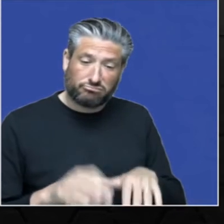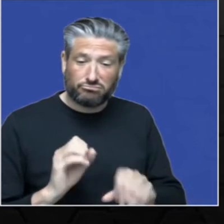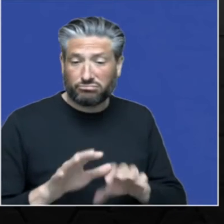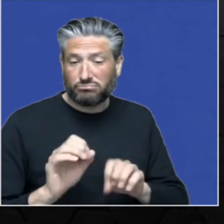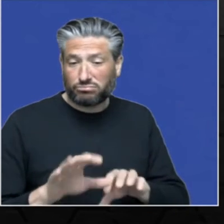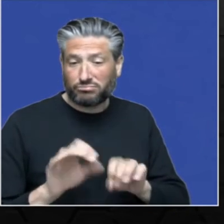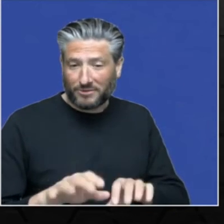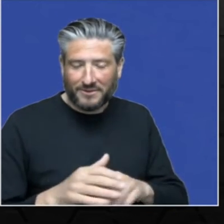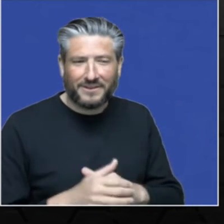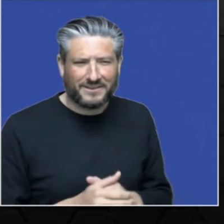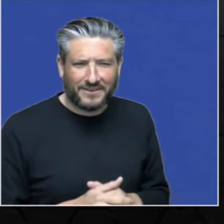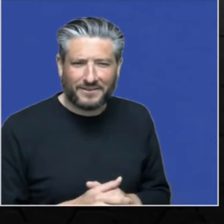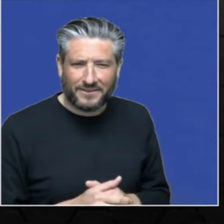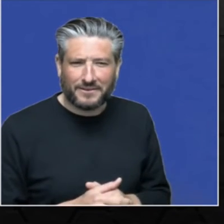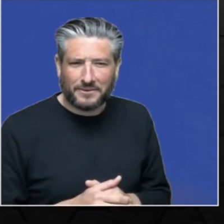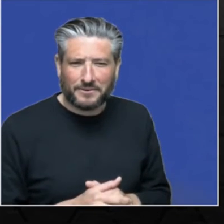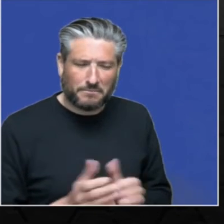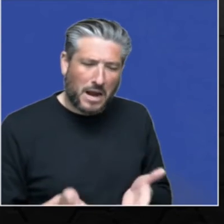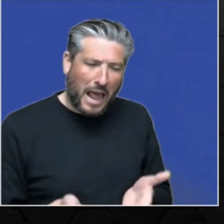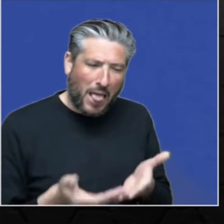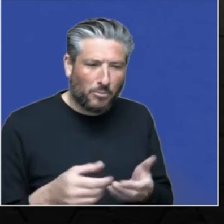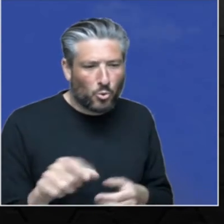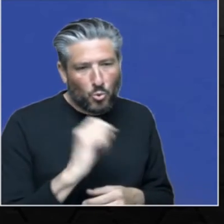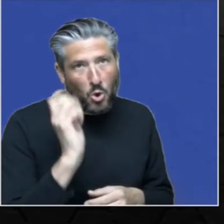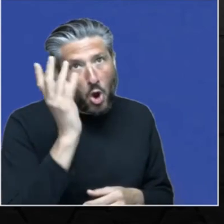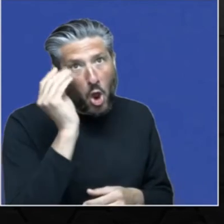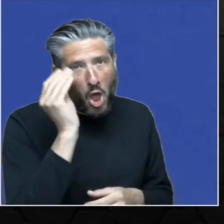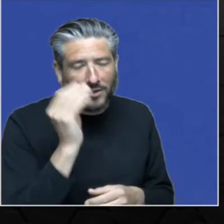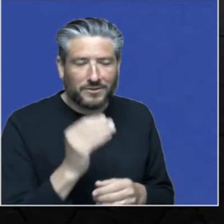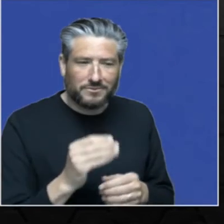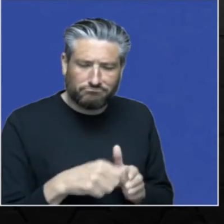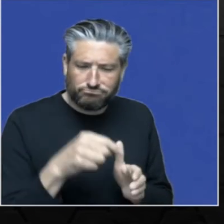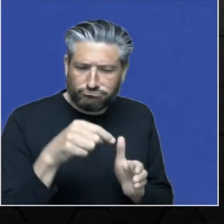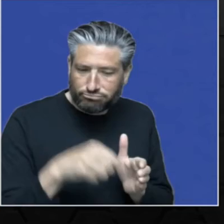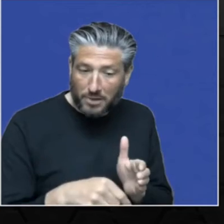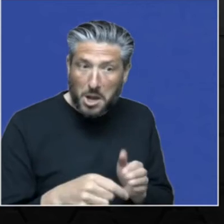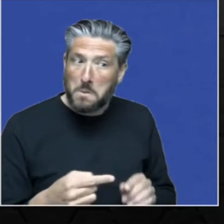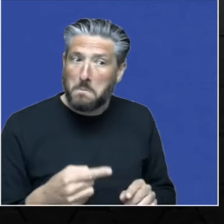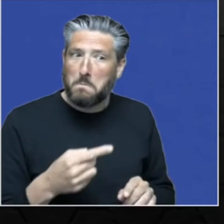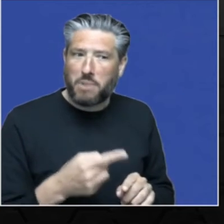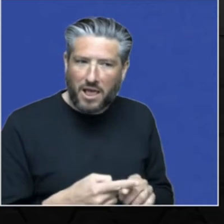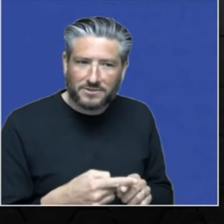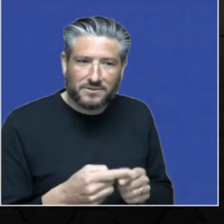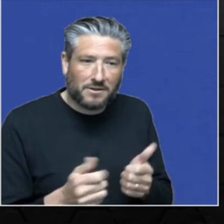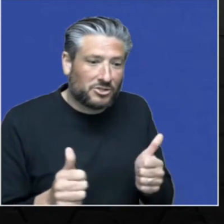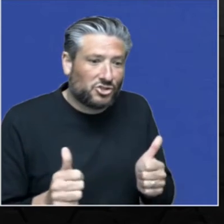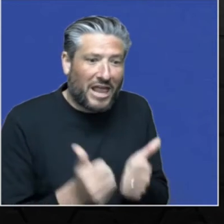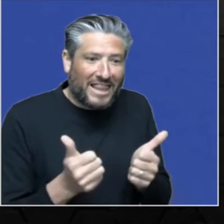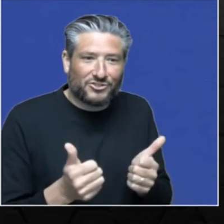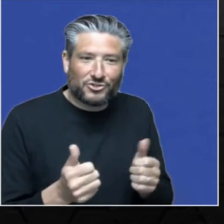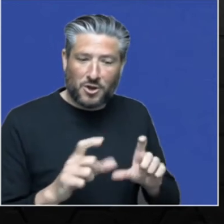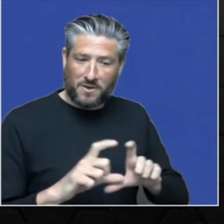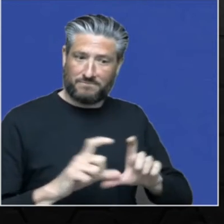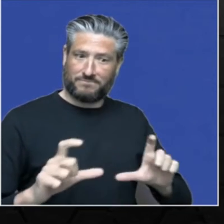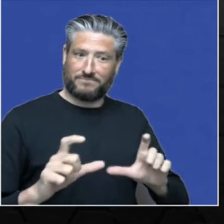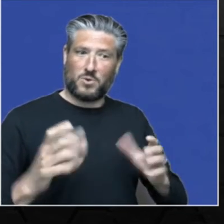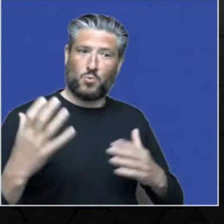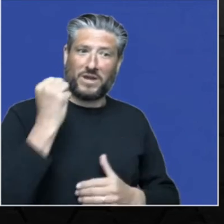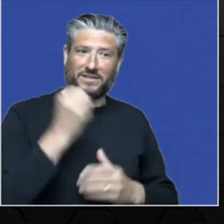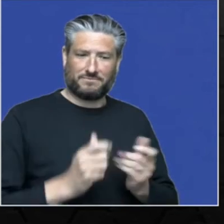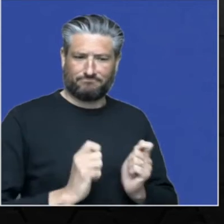for you to learn and get some vouchers and stuff, so which is also going to be available after the conference for the next 48 hours.